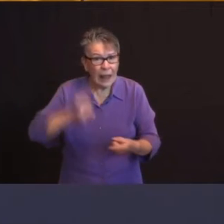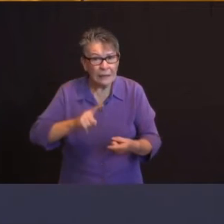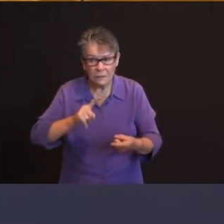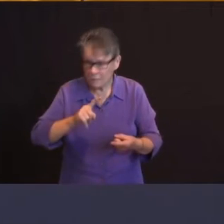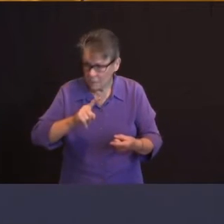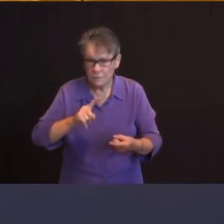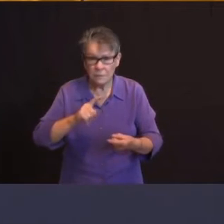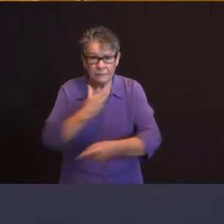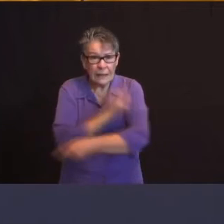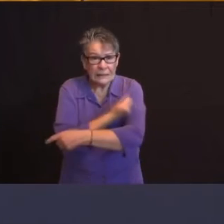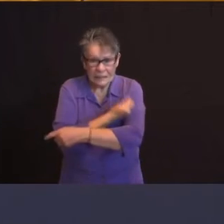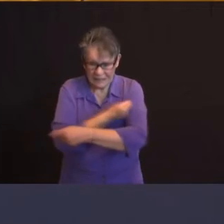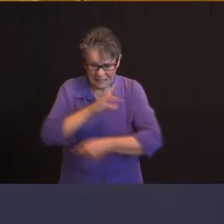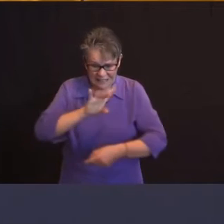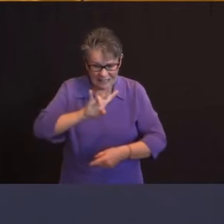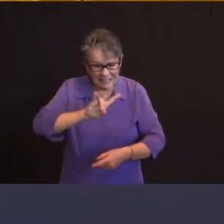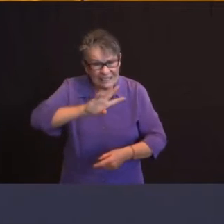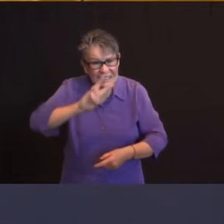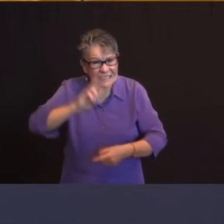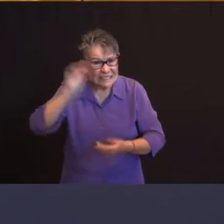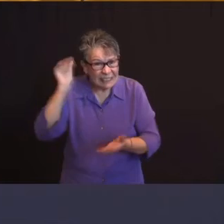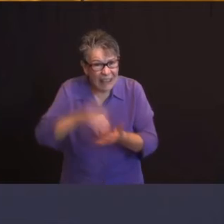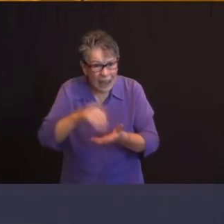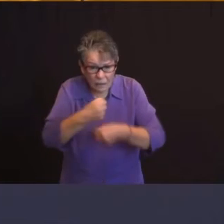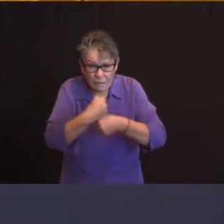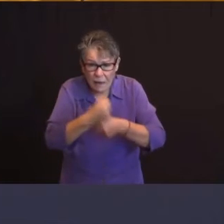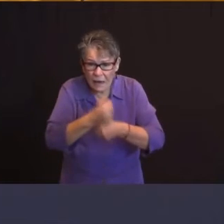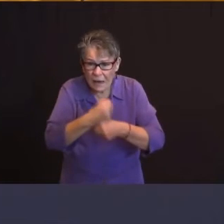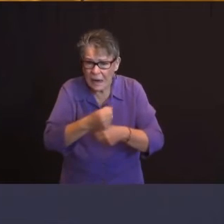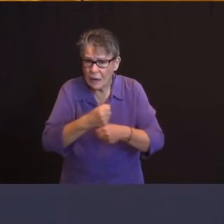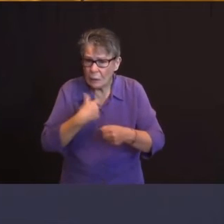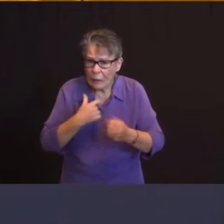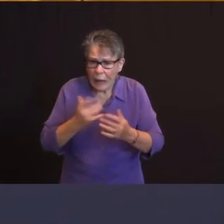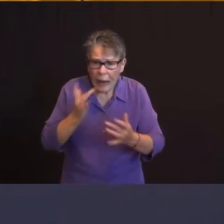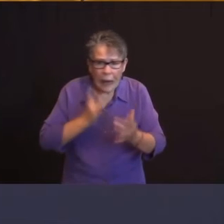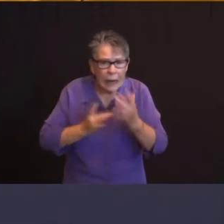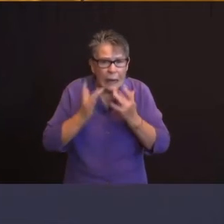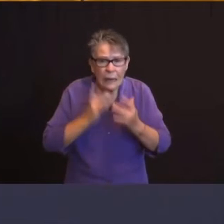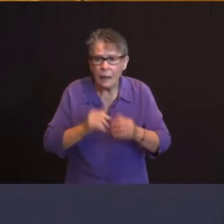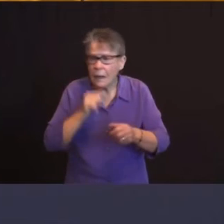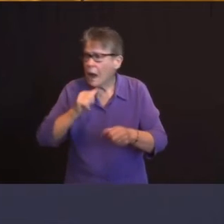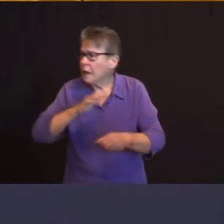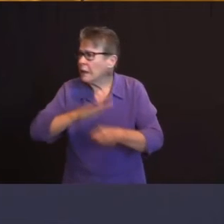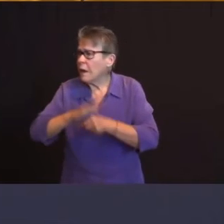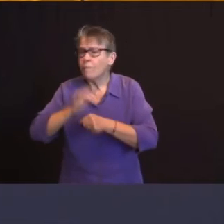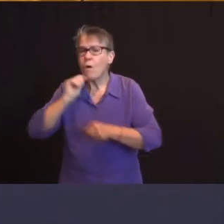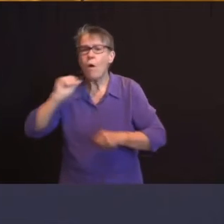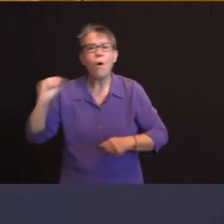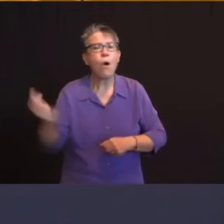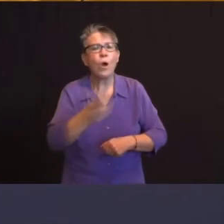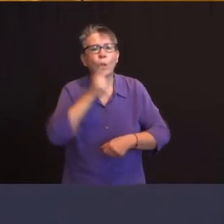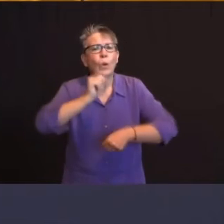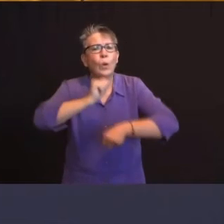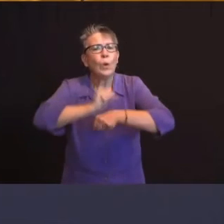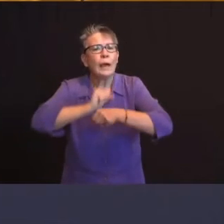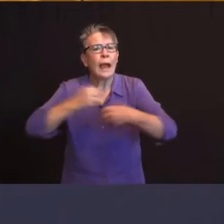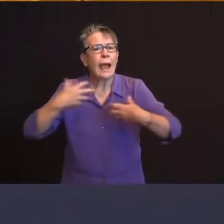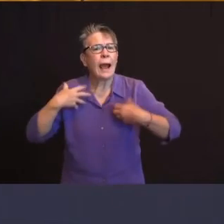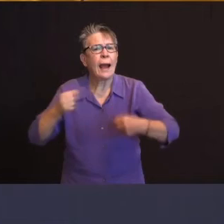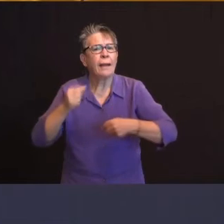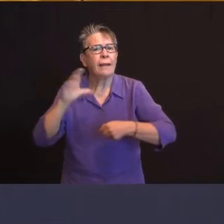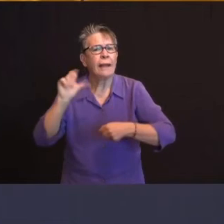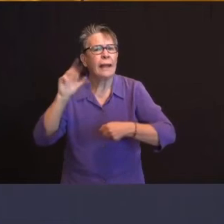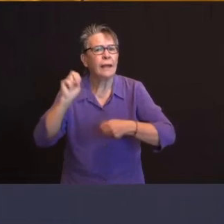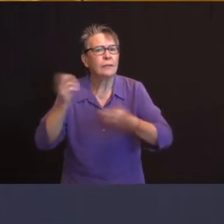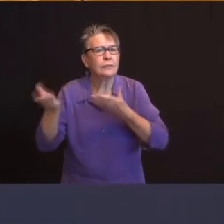healthcare workers. So how will the health department decide the allocation of the vaccine? Is the nursing home supply, which is supposed to be delivered through CVS